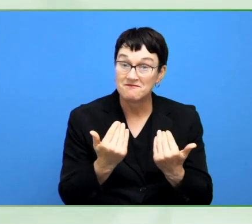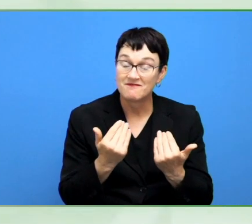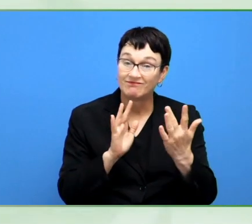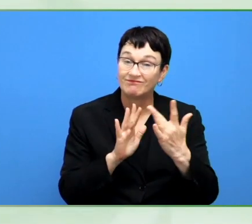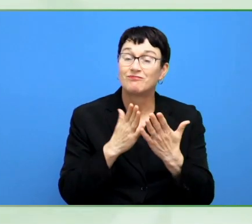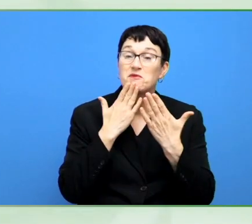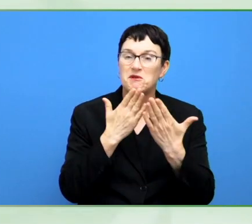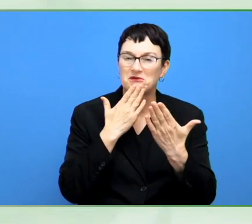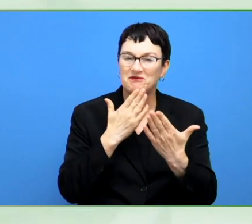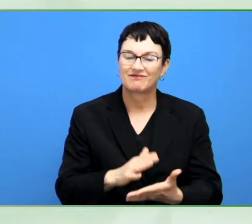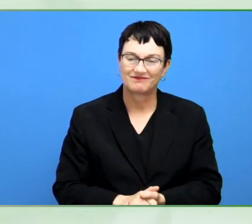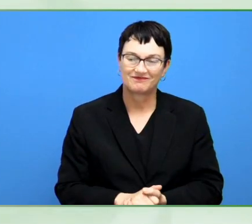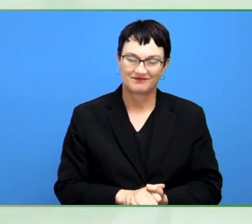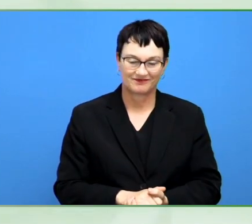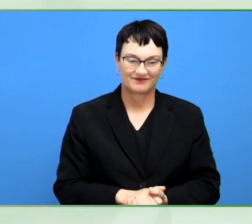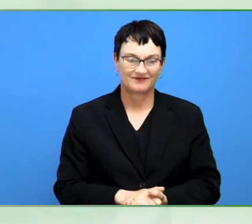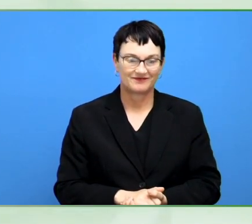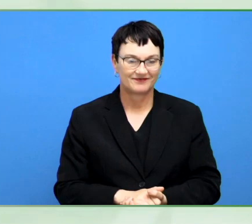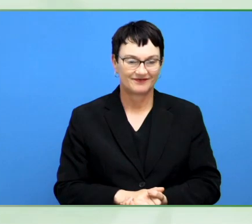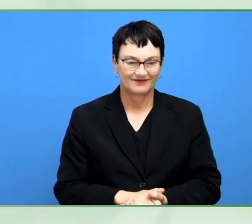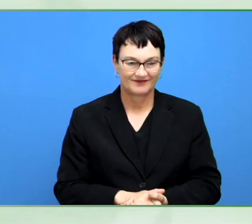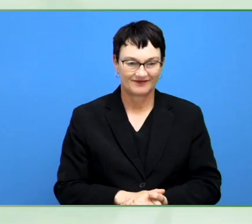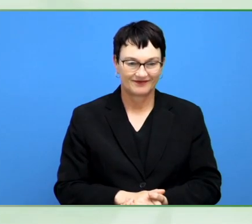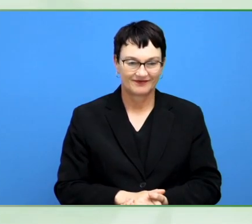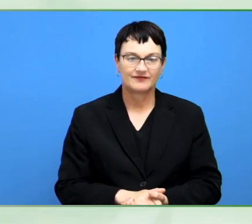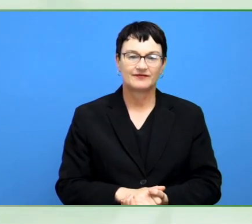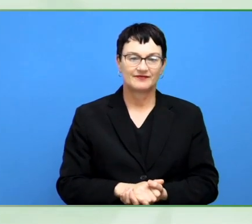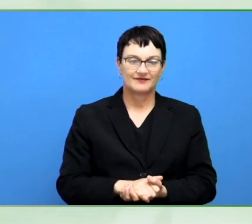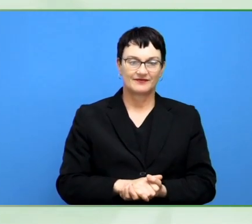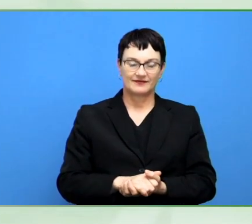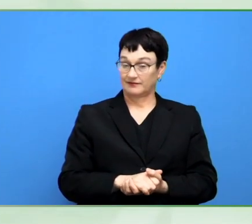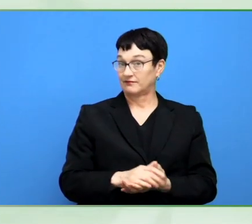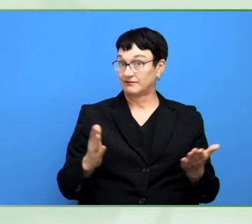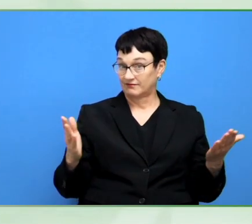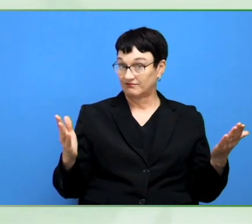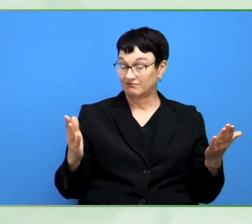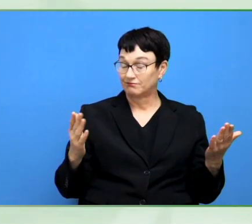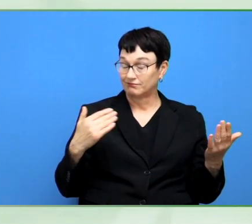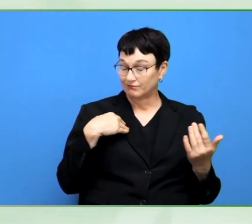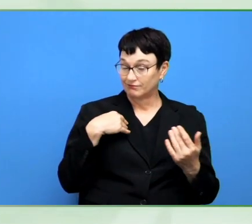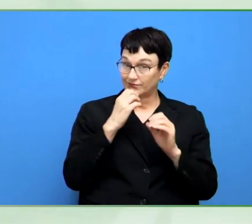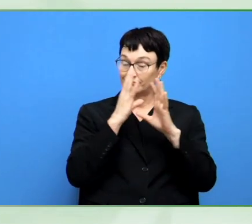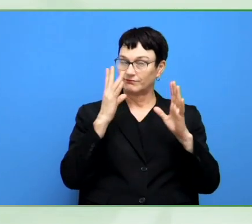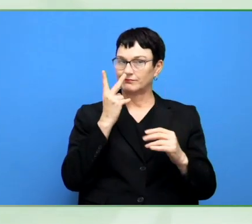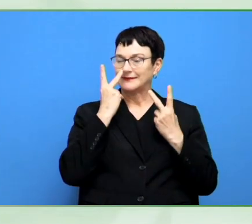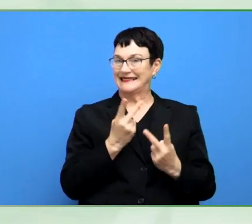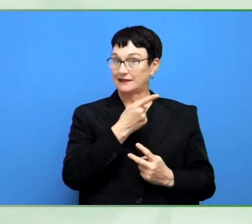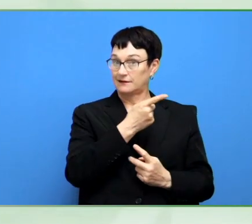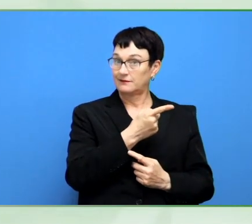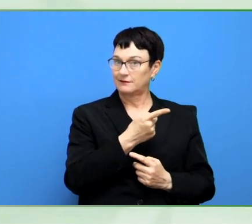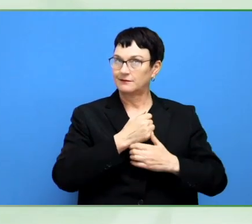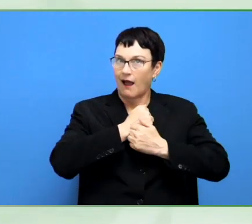I'm more into the entrepreneur mindset. Thank you. Yeah, I can totally see that, Mohammed. Thank you. And if you